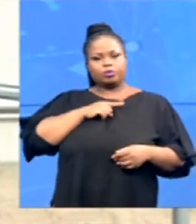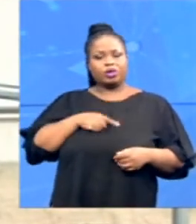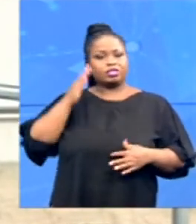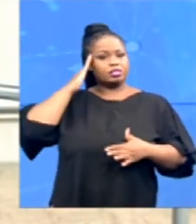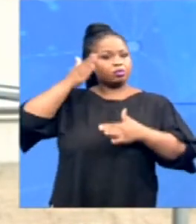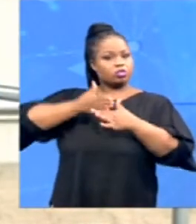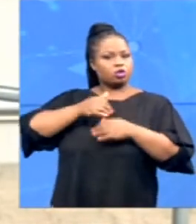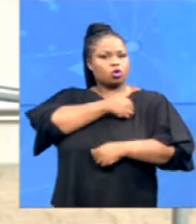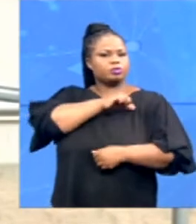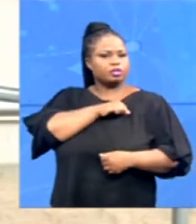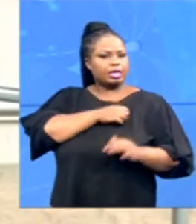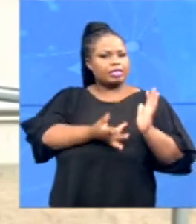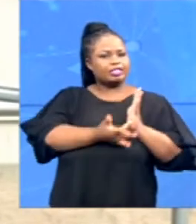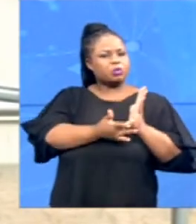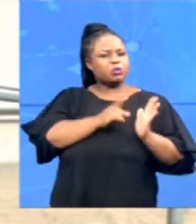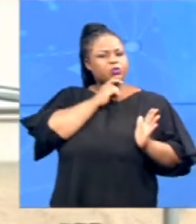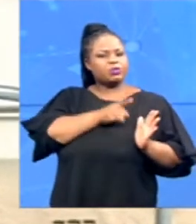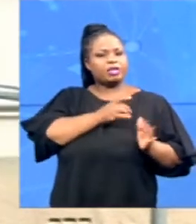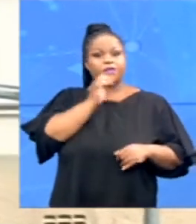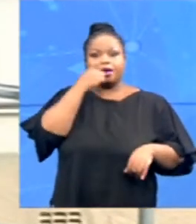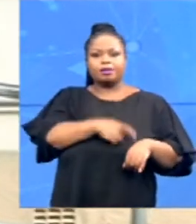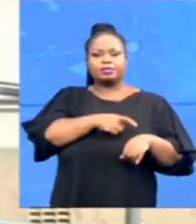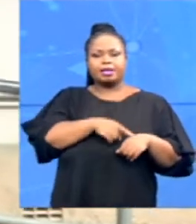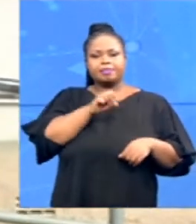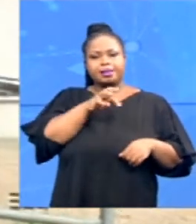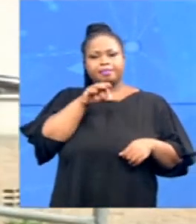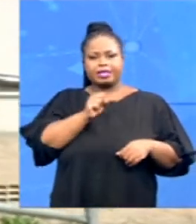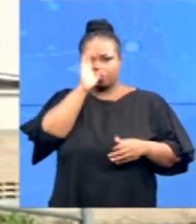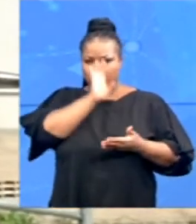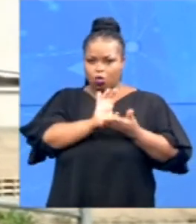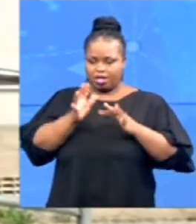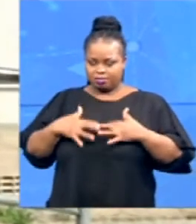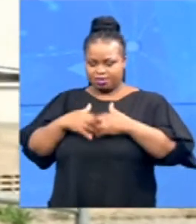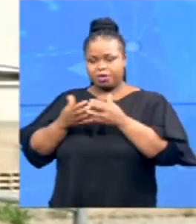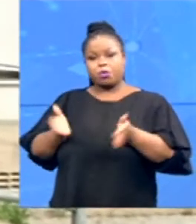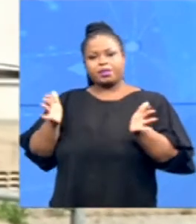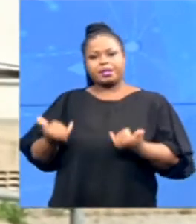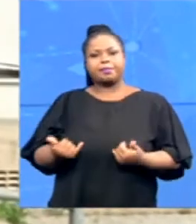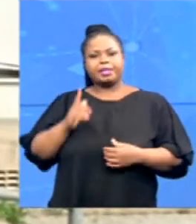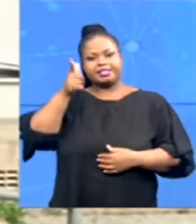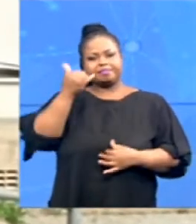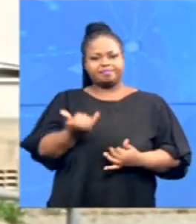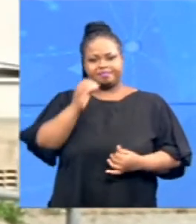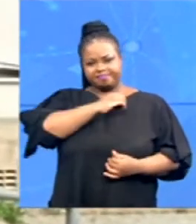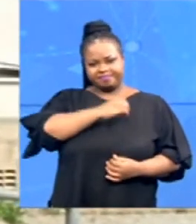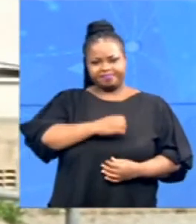kind emergency service college opening here in Gqeberha later on this afternoon. But for now, let's go back to you in studio.